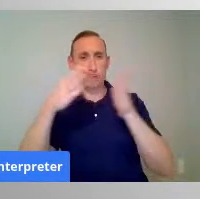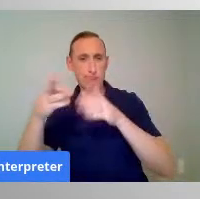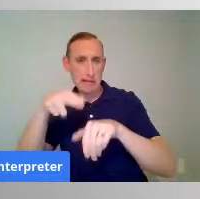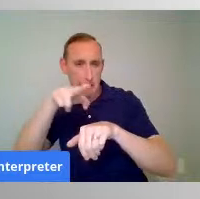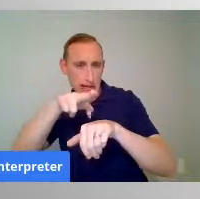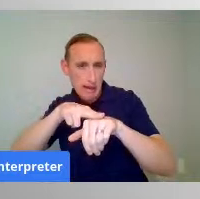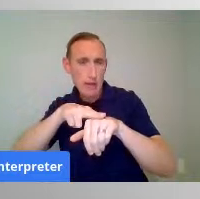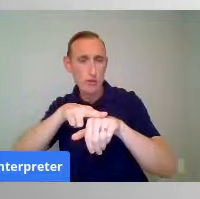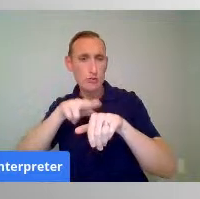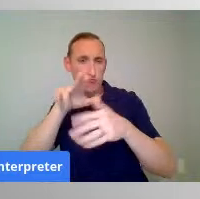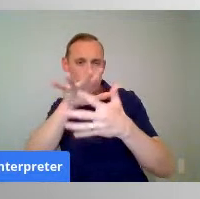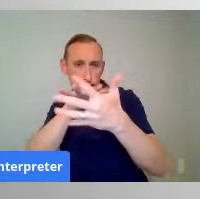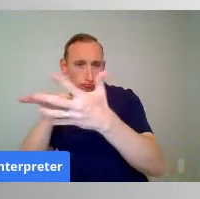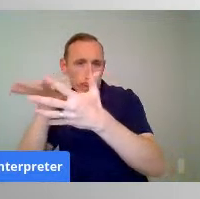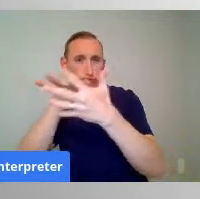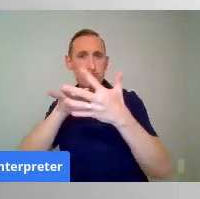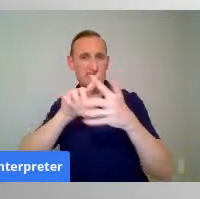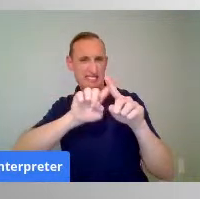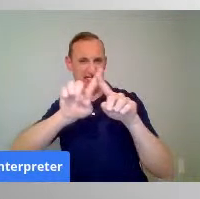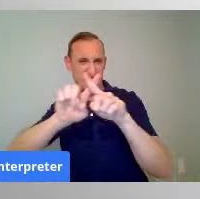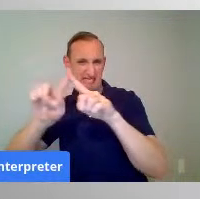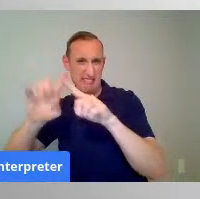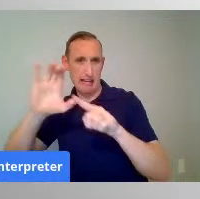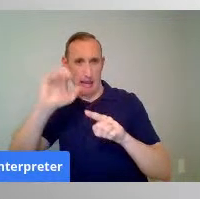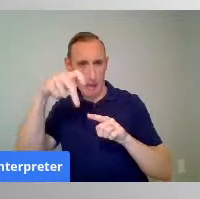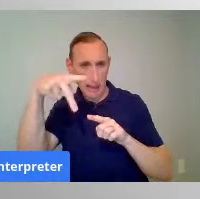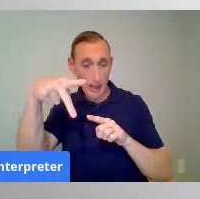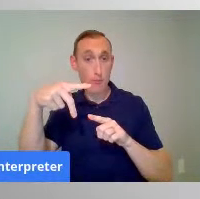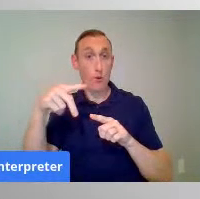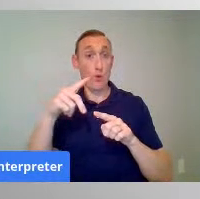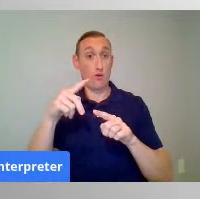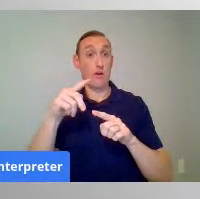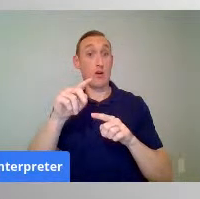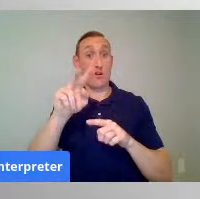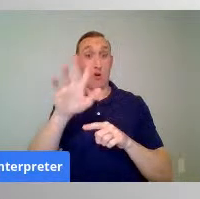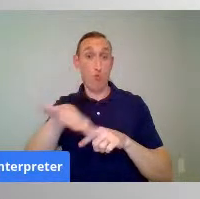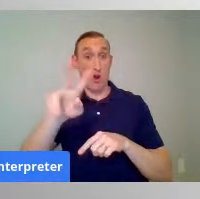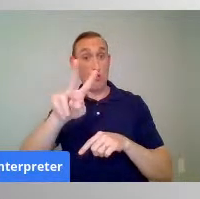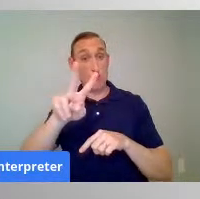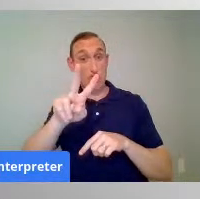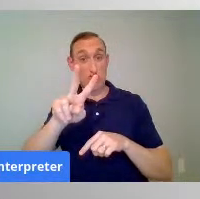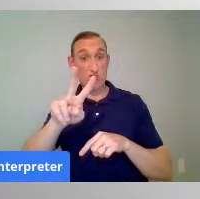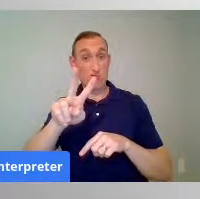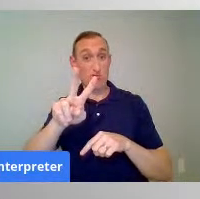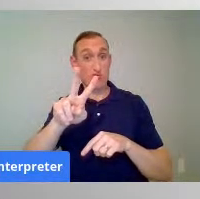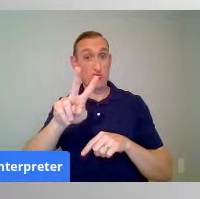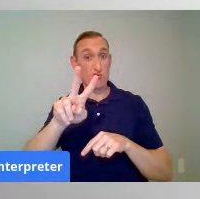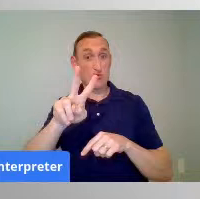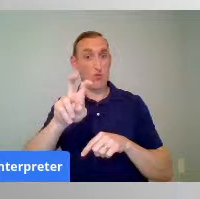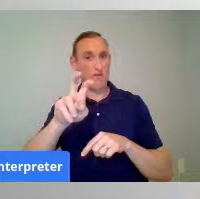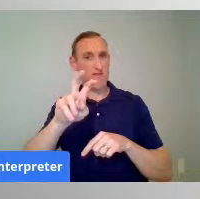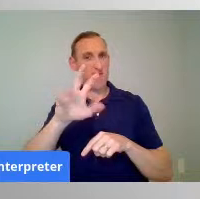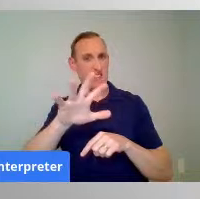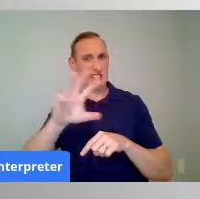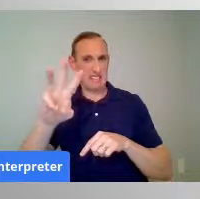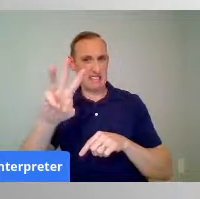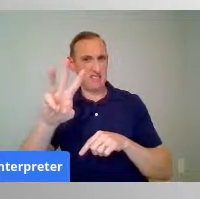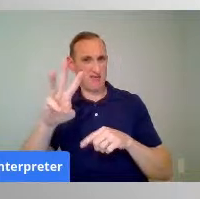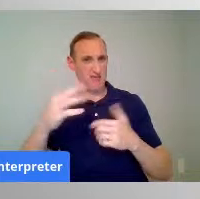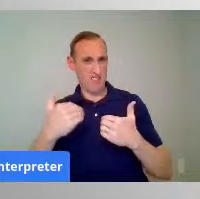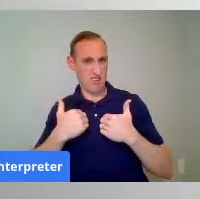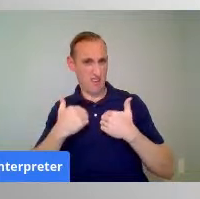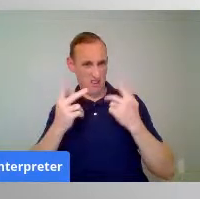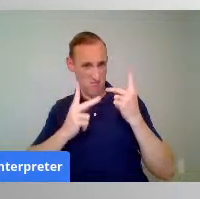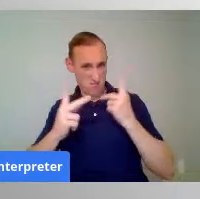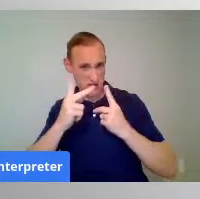youth registering each summer. Now, that's not necessarily 5,600 different children. Some of them may register